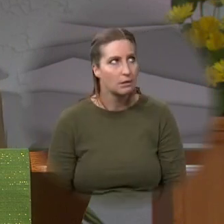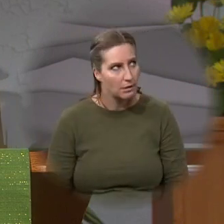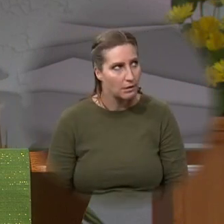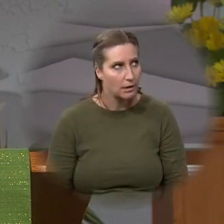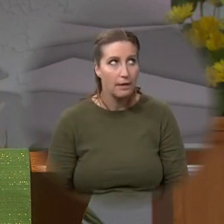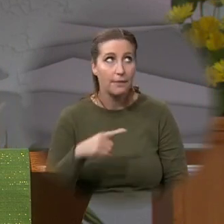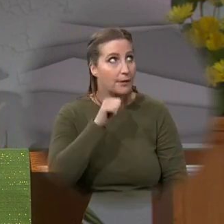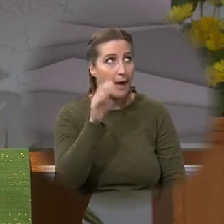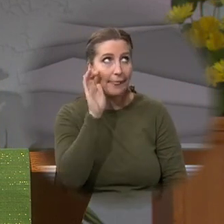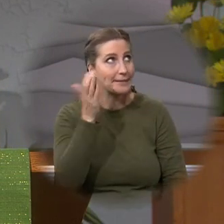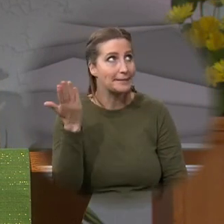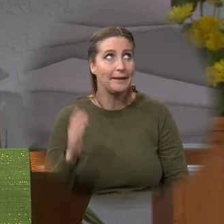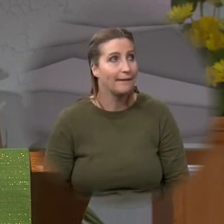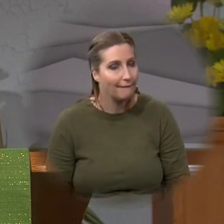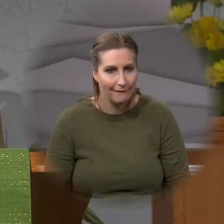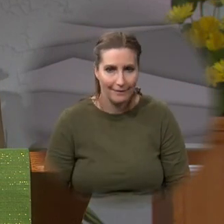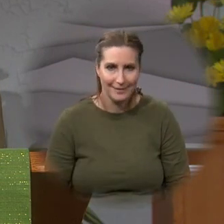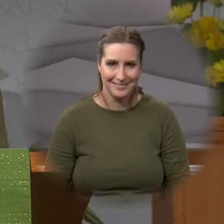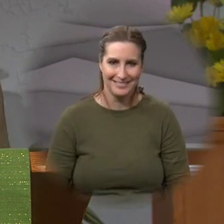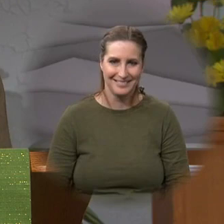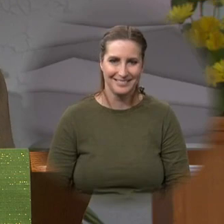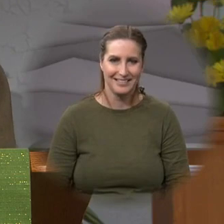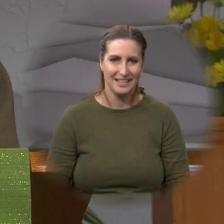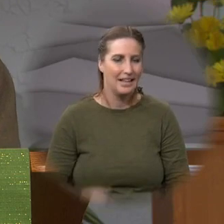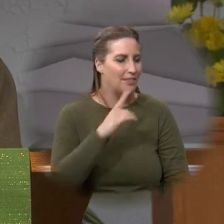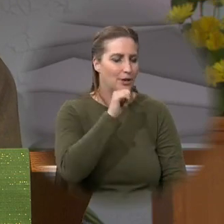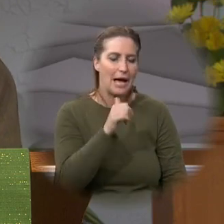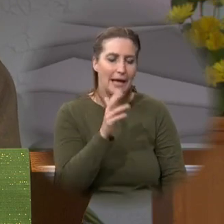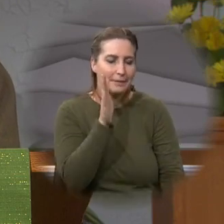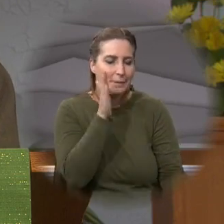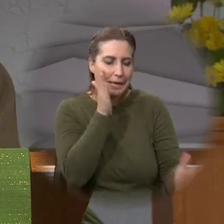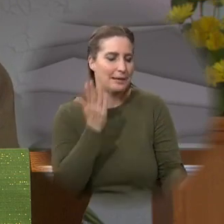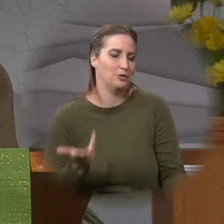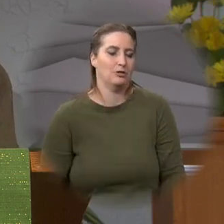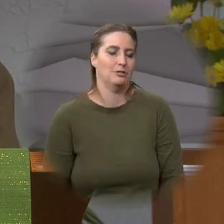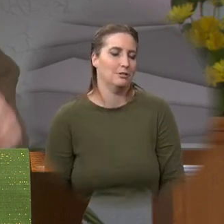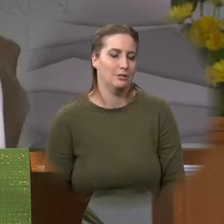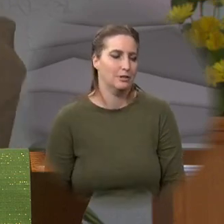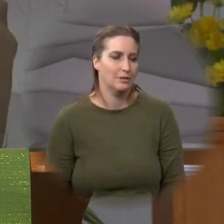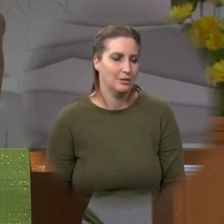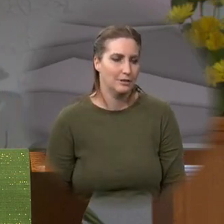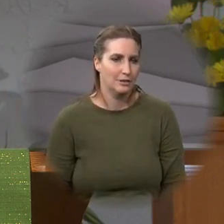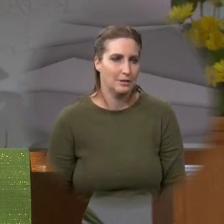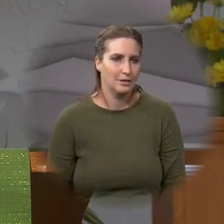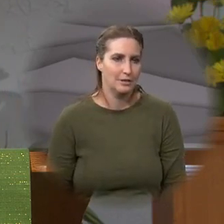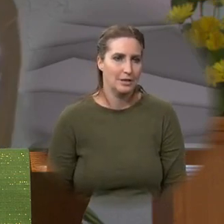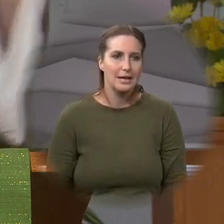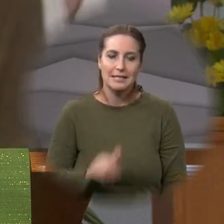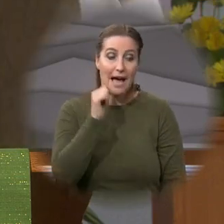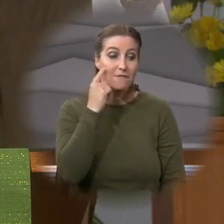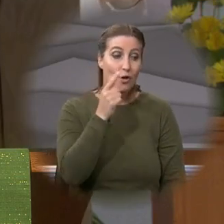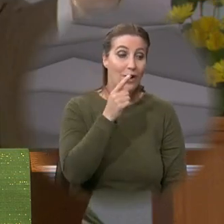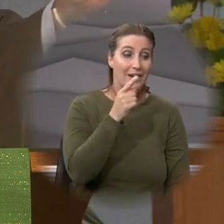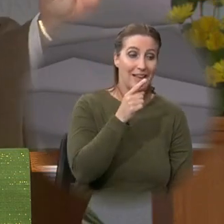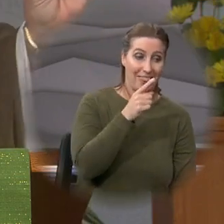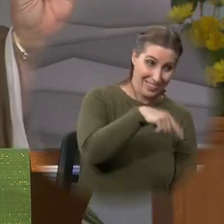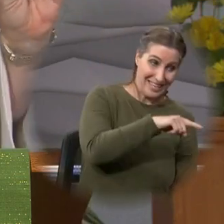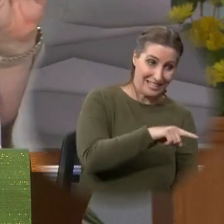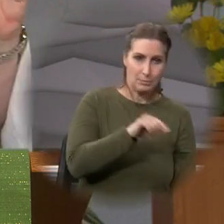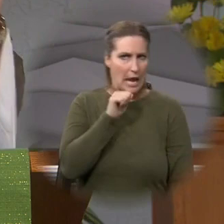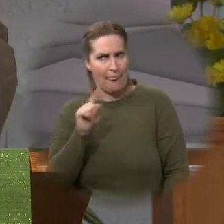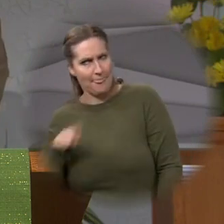They're not listening. They're not hearing it. It's not, you can do it for these people, but not these